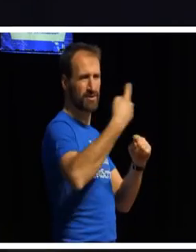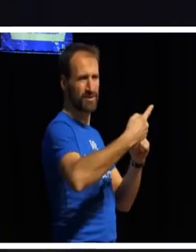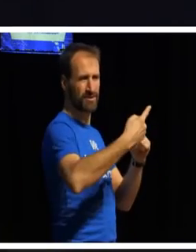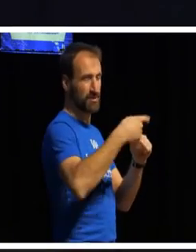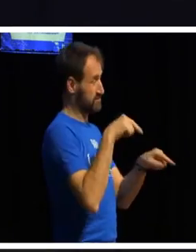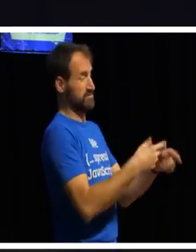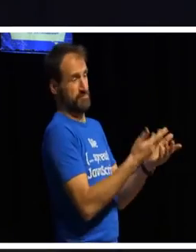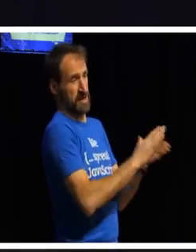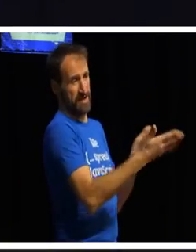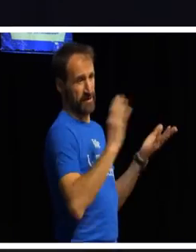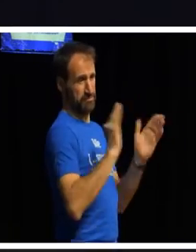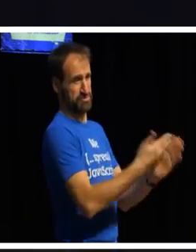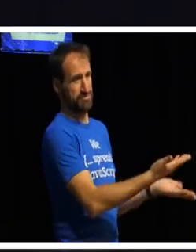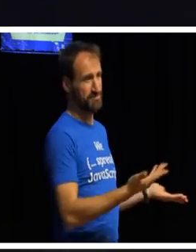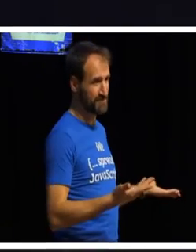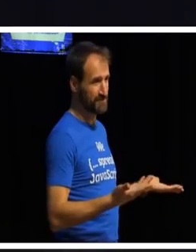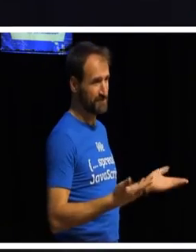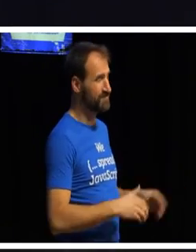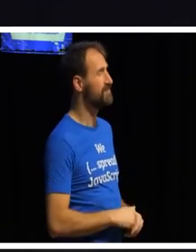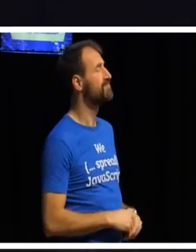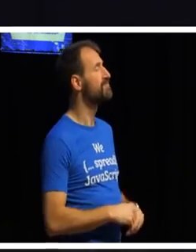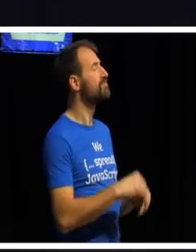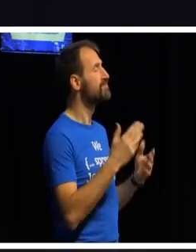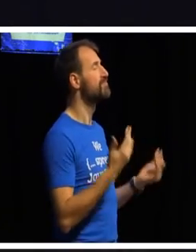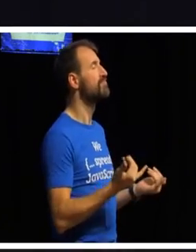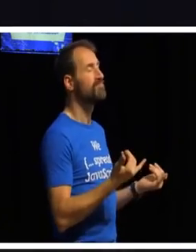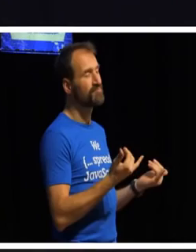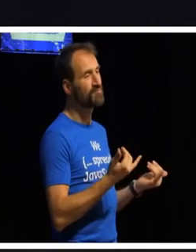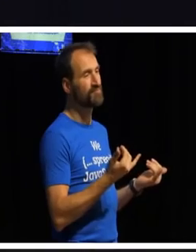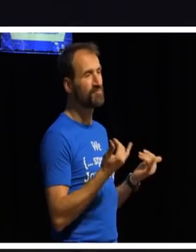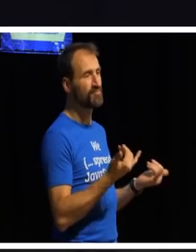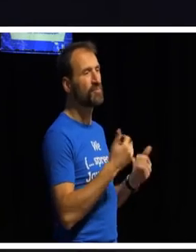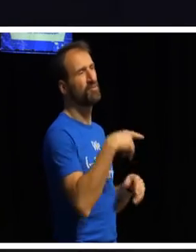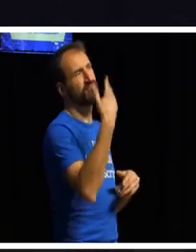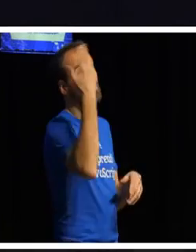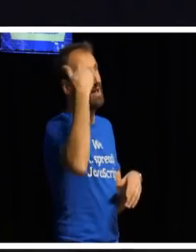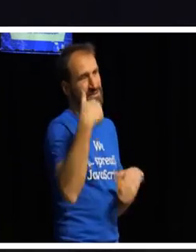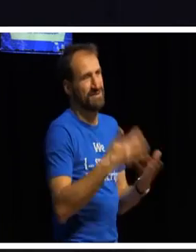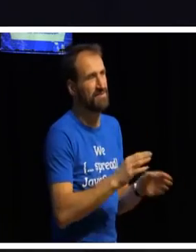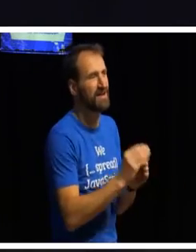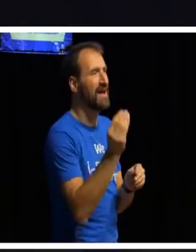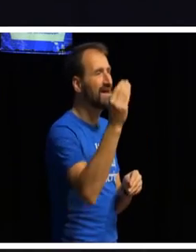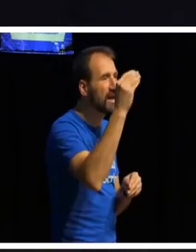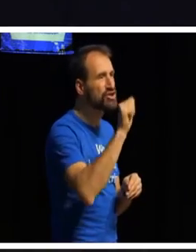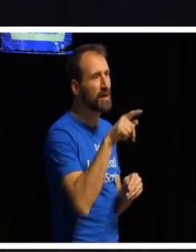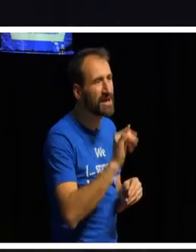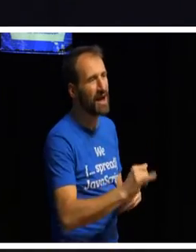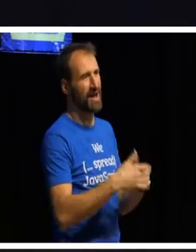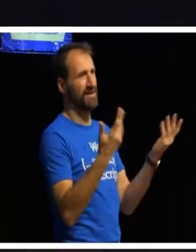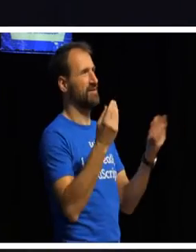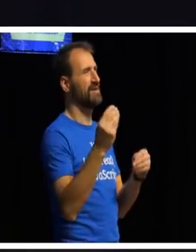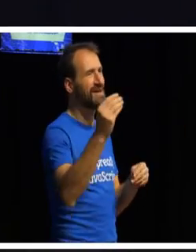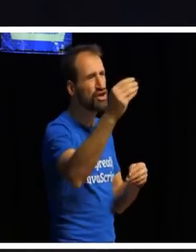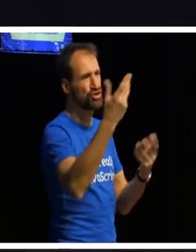start seeing them in web APIs, like DOM APIs as well. So things like the cache API for iterating over caches, or maybe